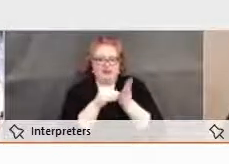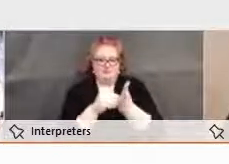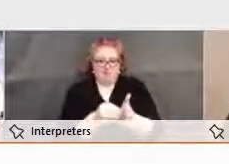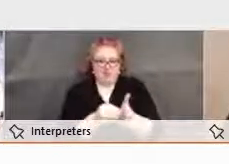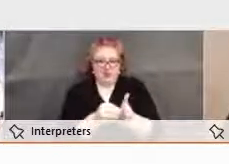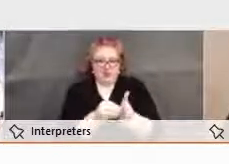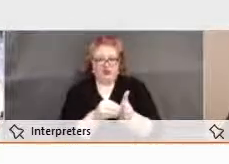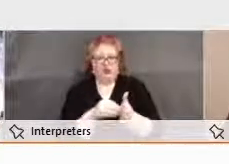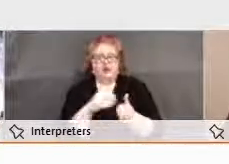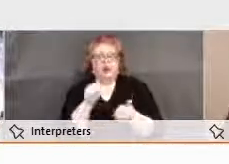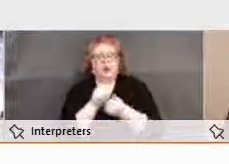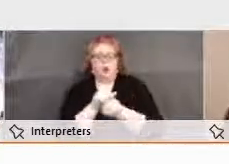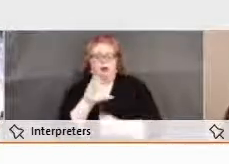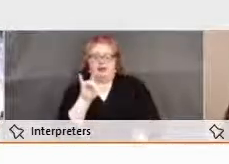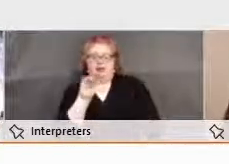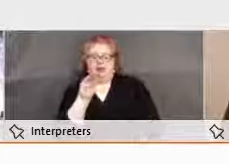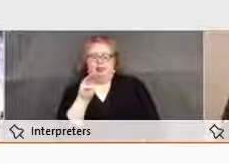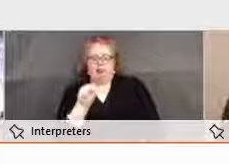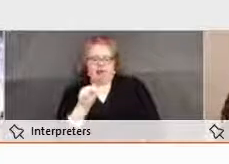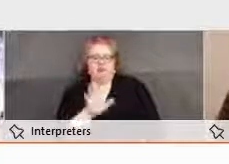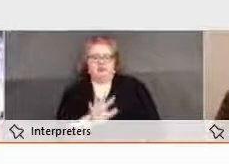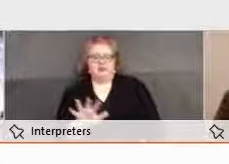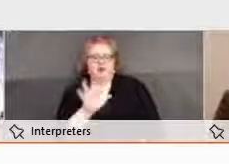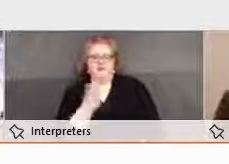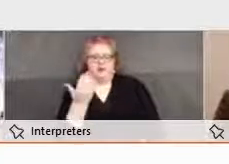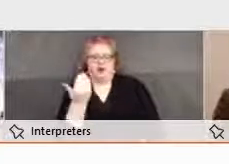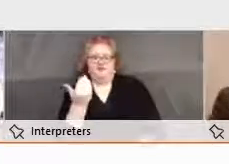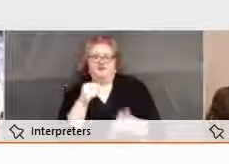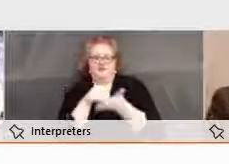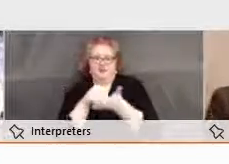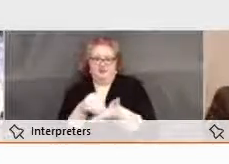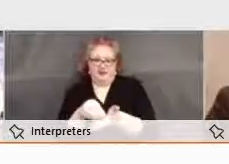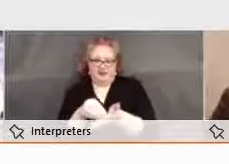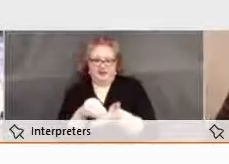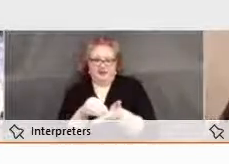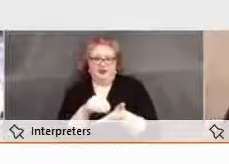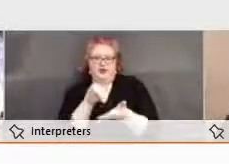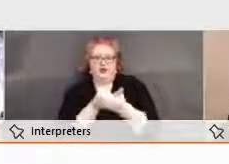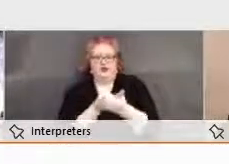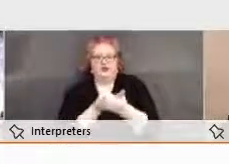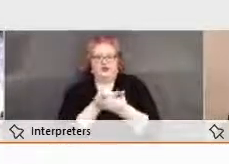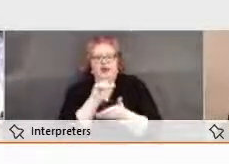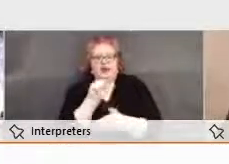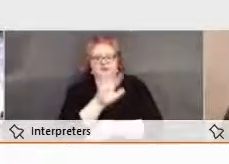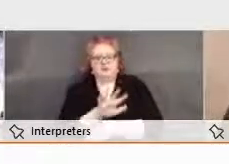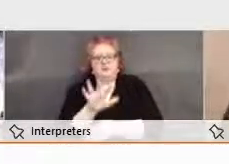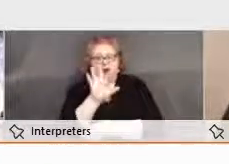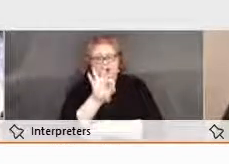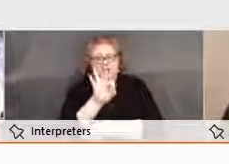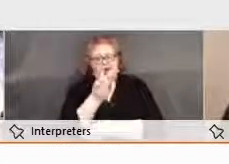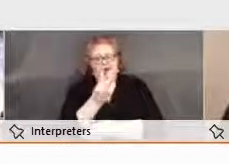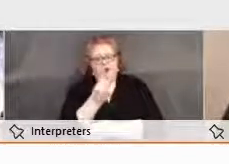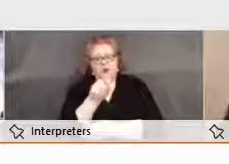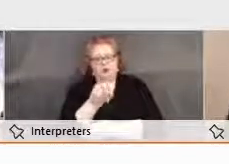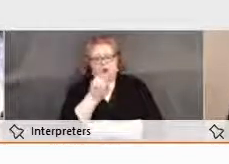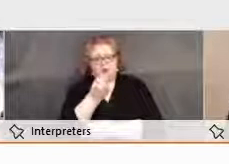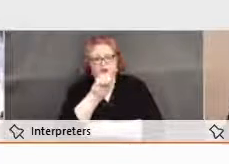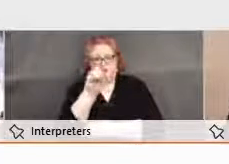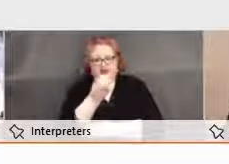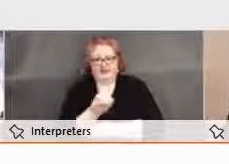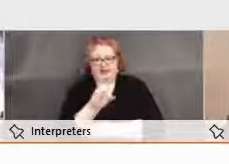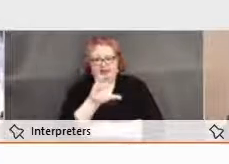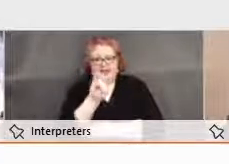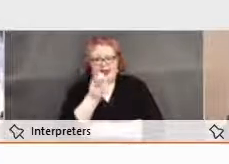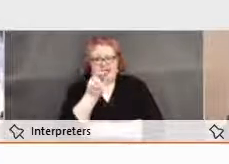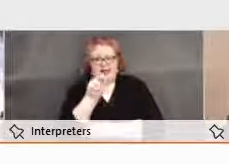of $15 million. That's an incurred claim loss ratio of 92.2%. Now, we were here